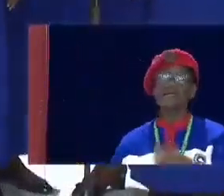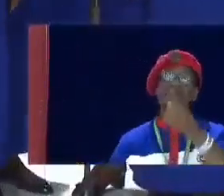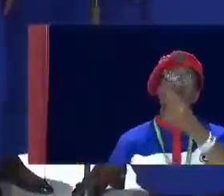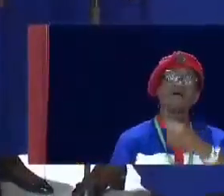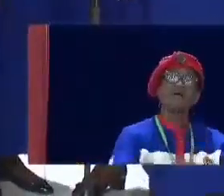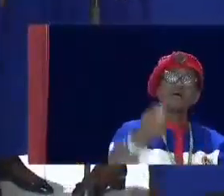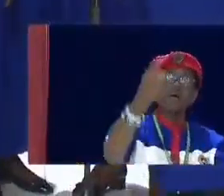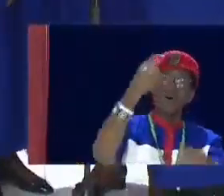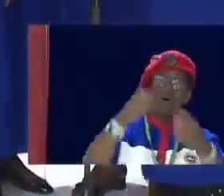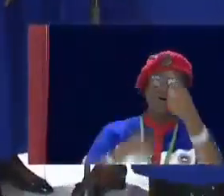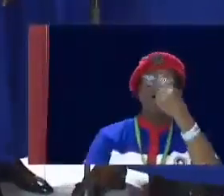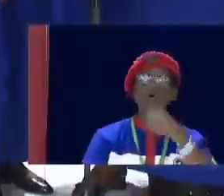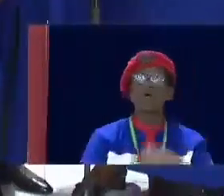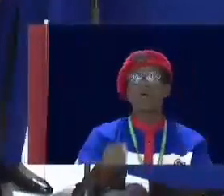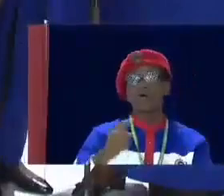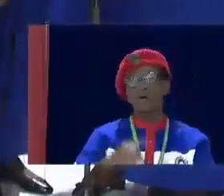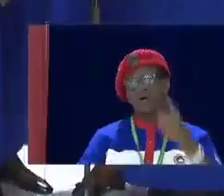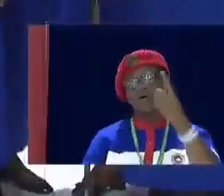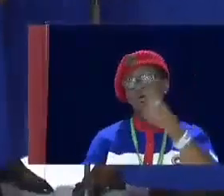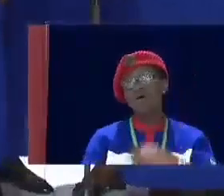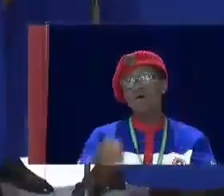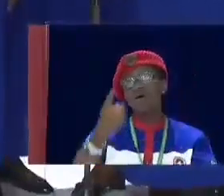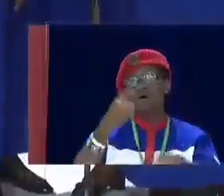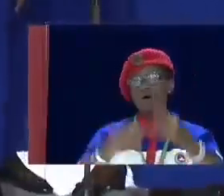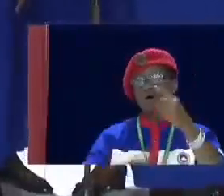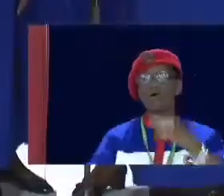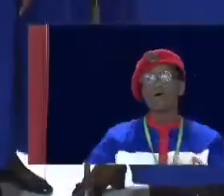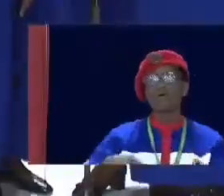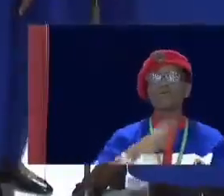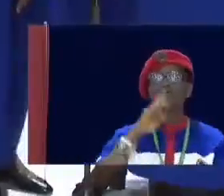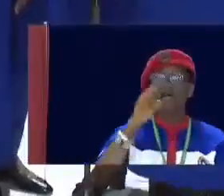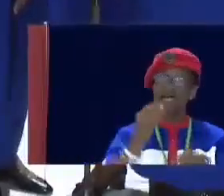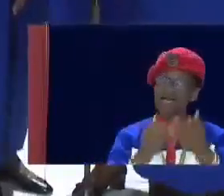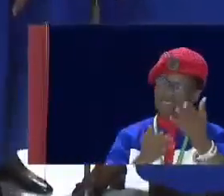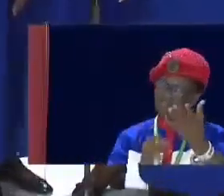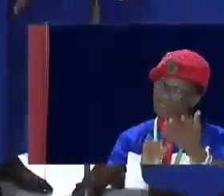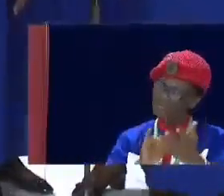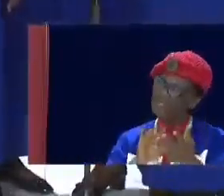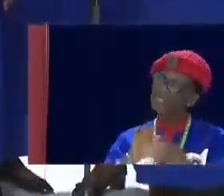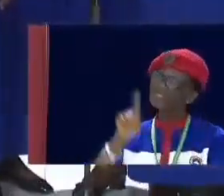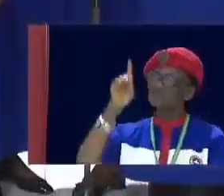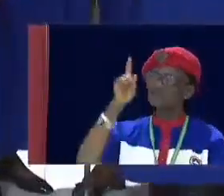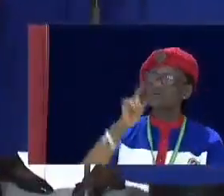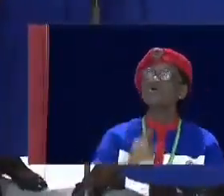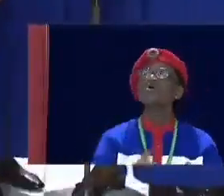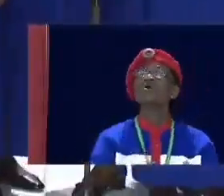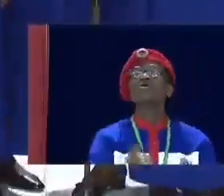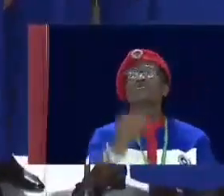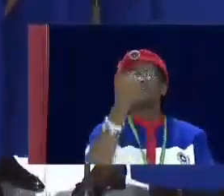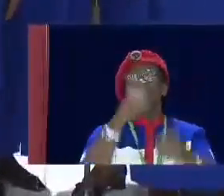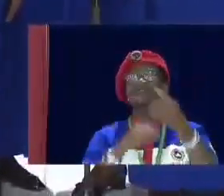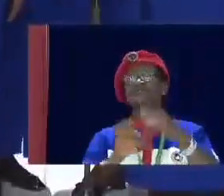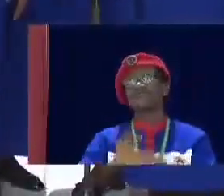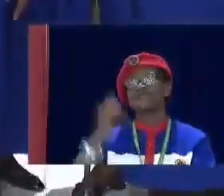I want to roll, I want reti o, emi oloro.